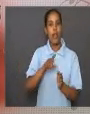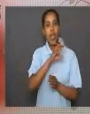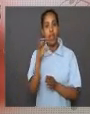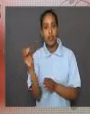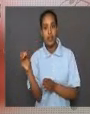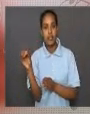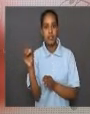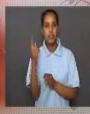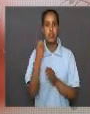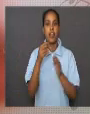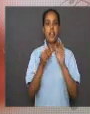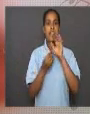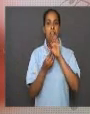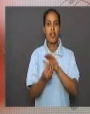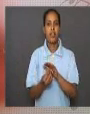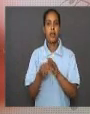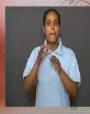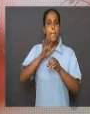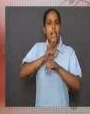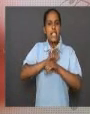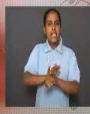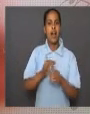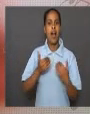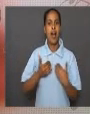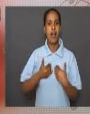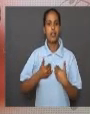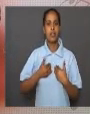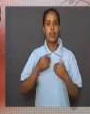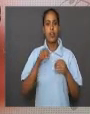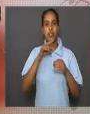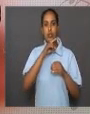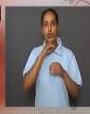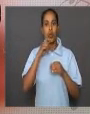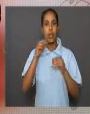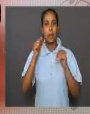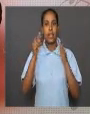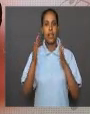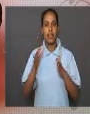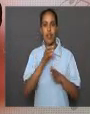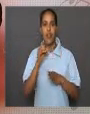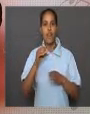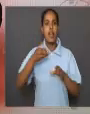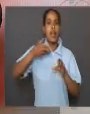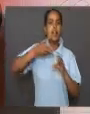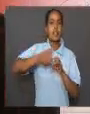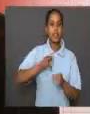and the effect that pressure has on the solubility of